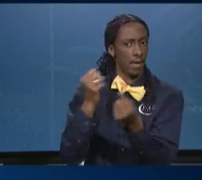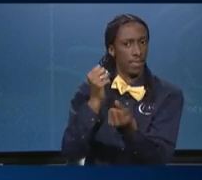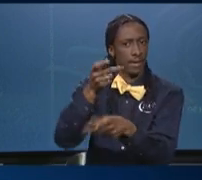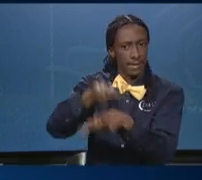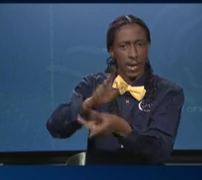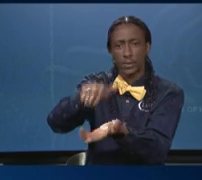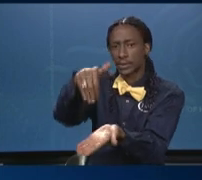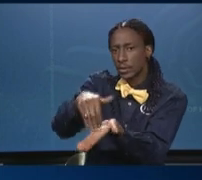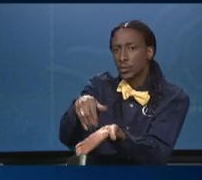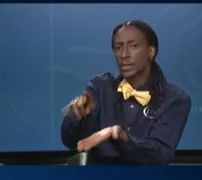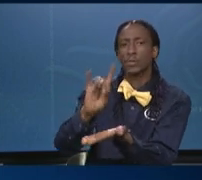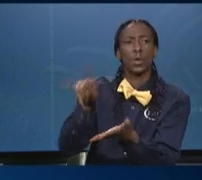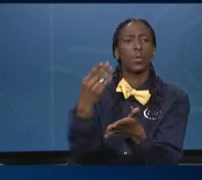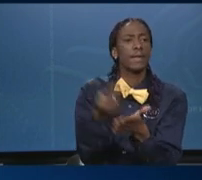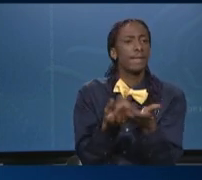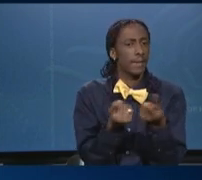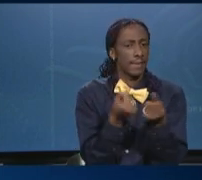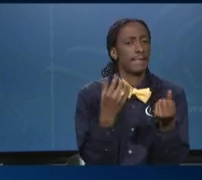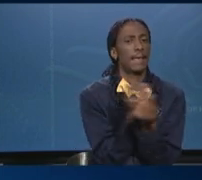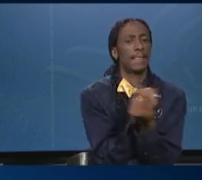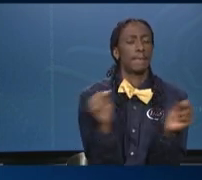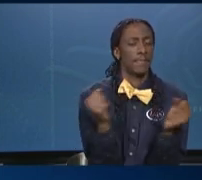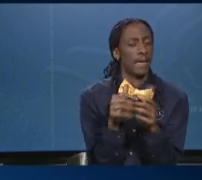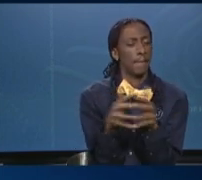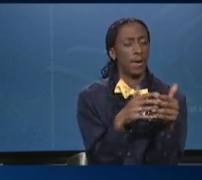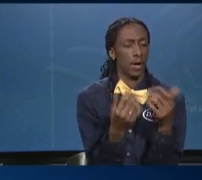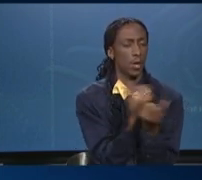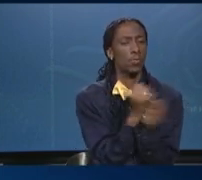American Rescue Plan, so for the first time. So that was